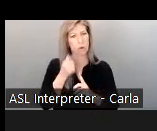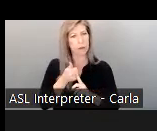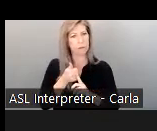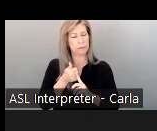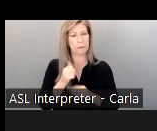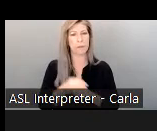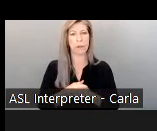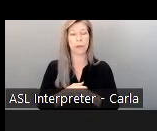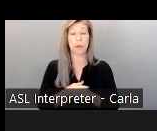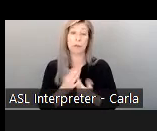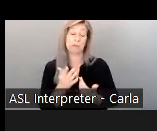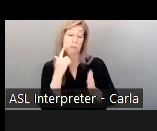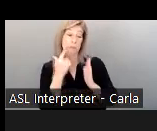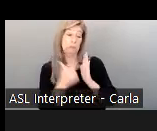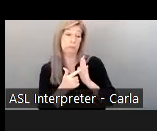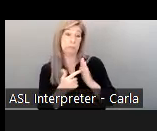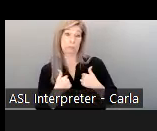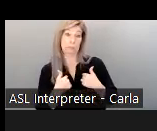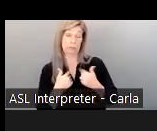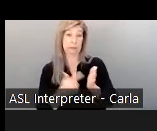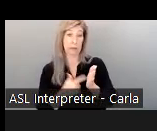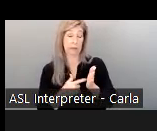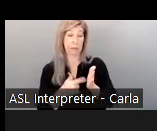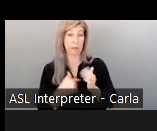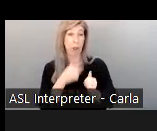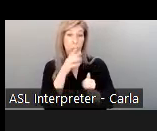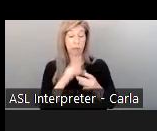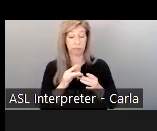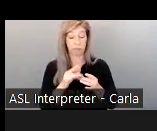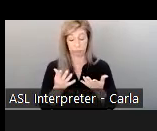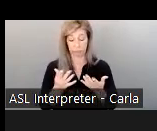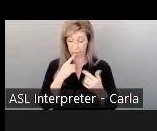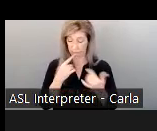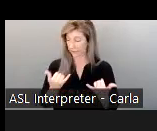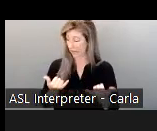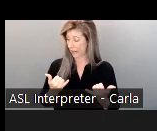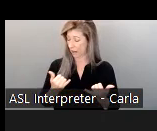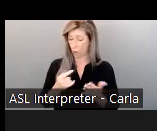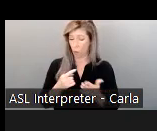Sometimes I'll say to myself, what really matters in this moment?